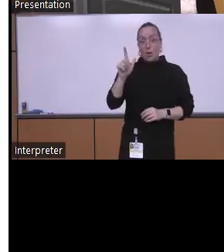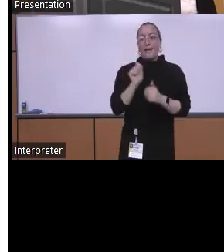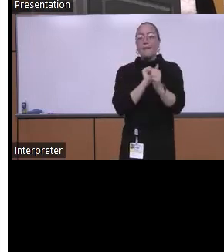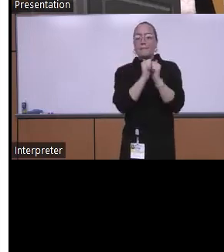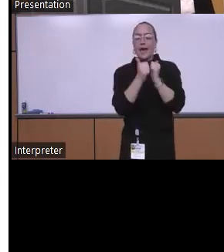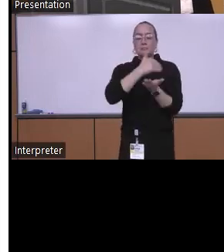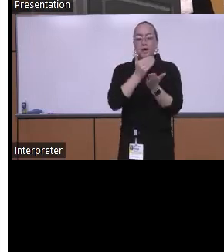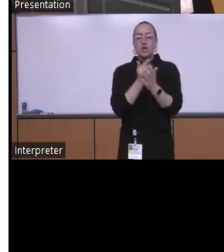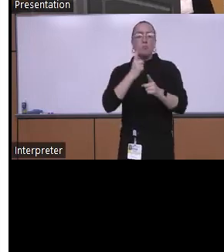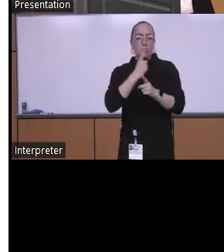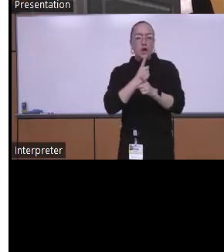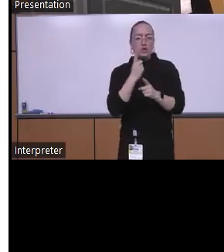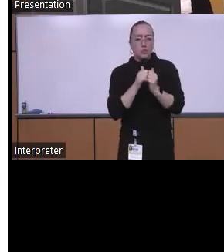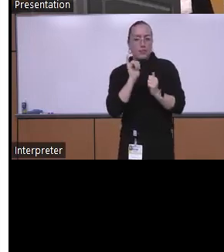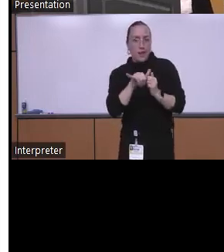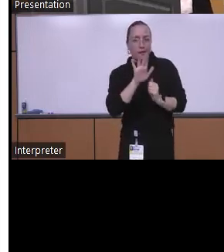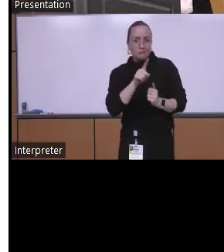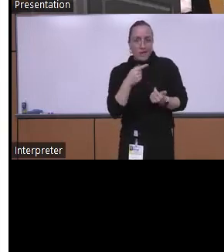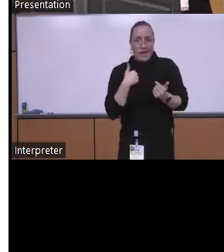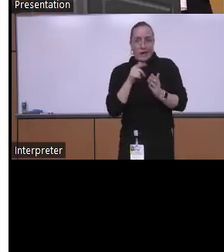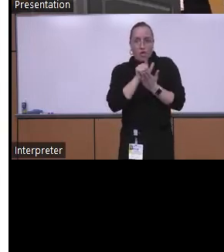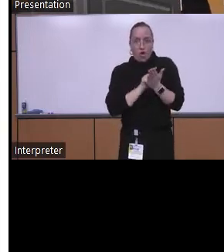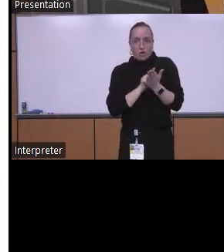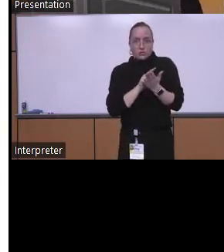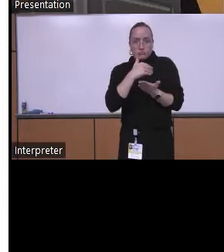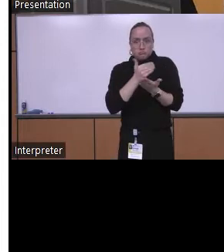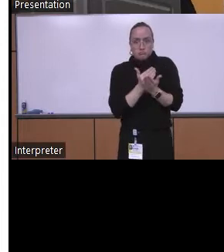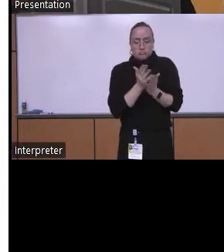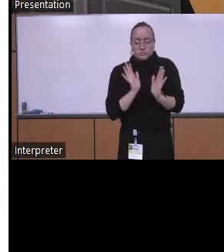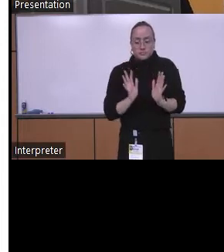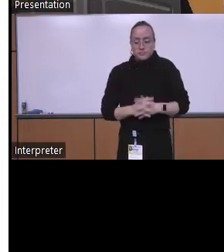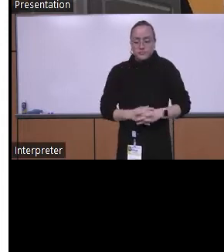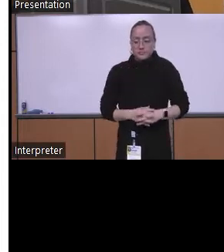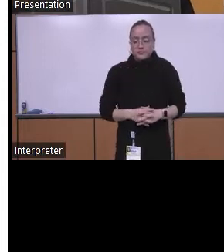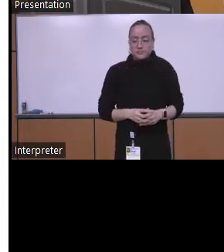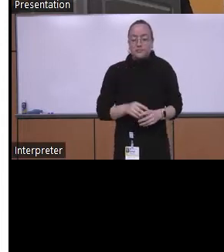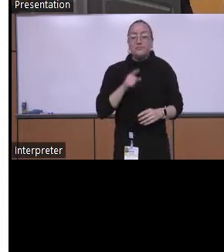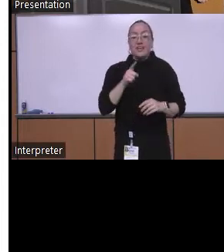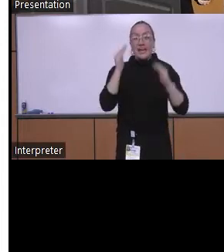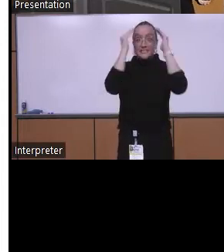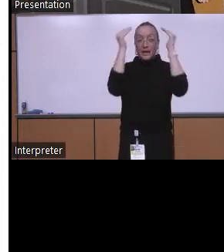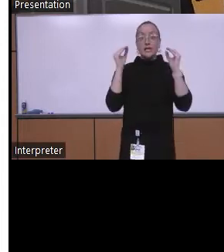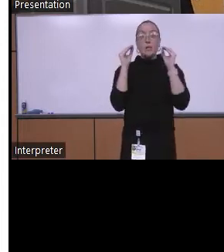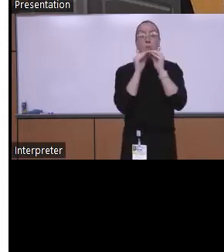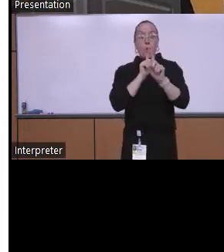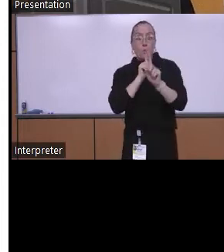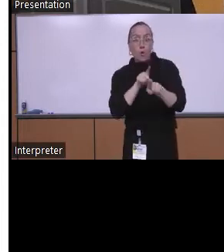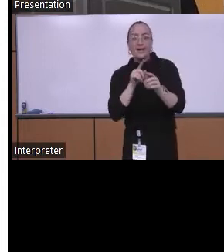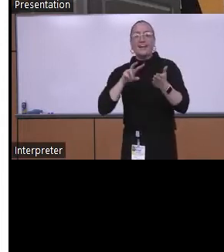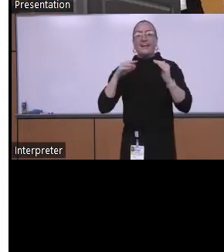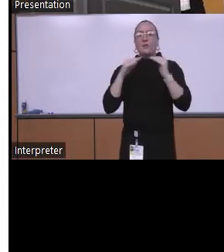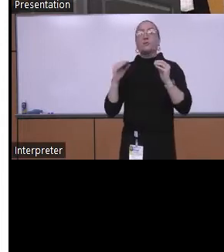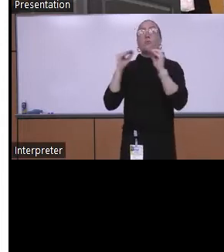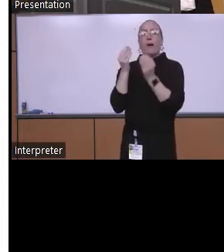budget appropriation with its first reporting laws. The remainder of the states seem to have expected more reporting to require no additional funds. At